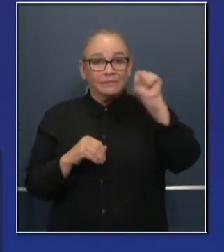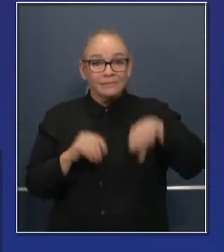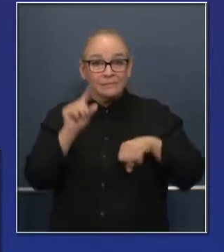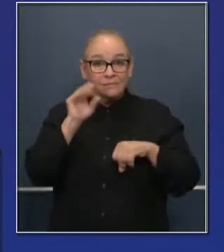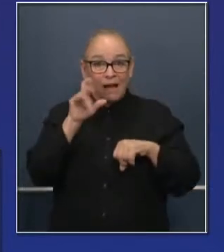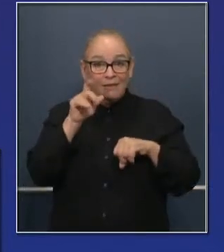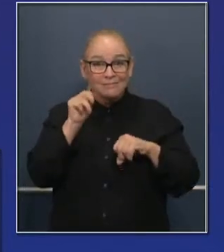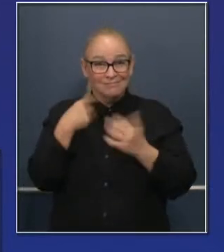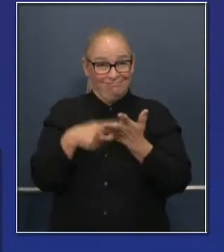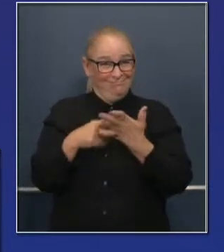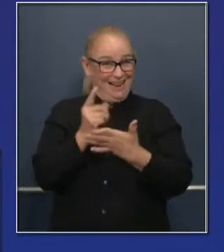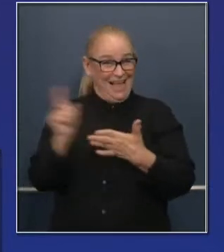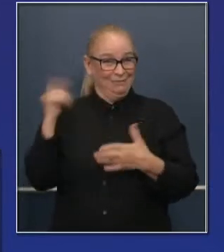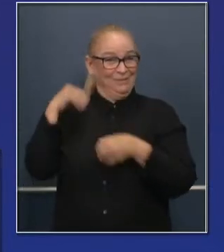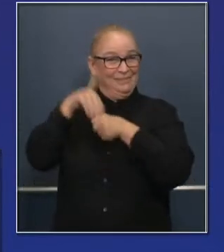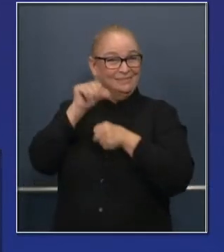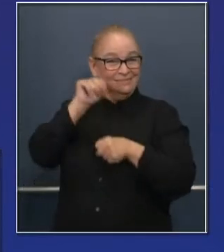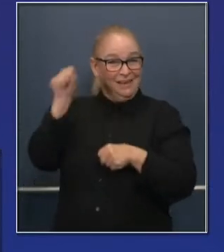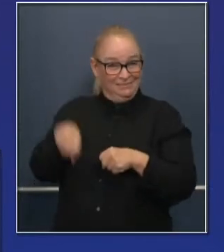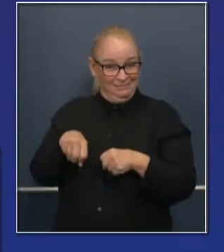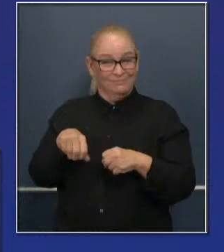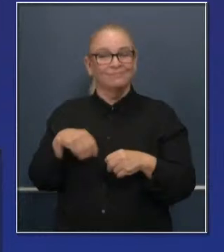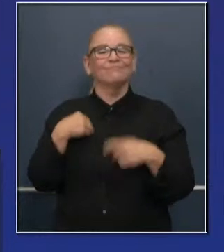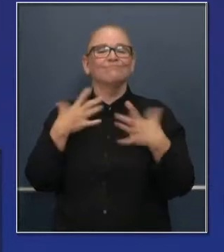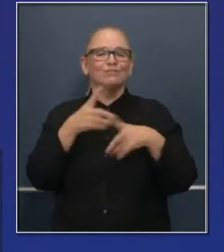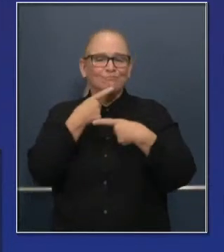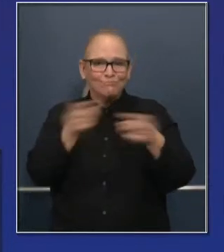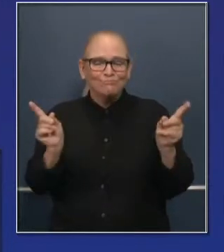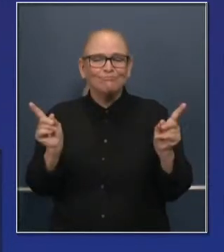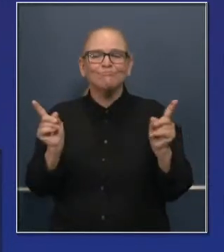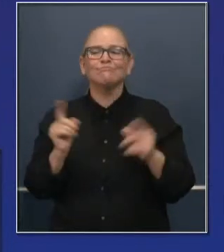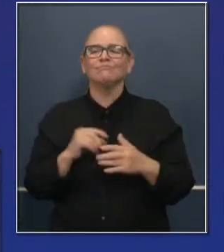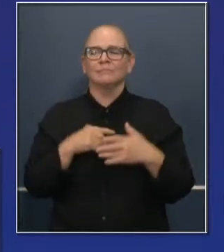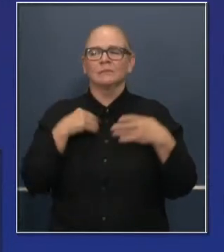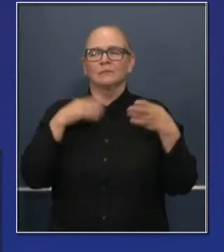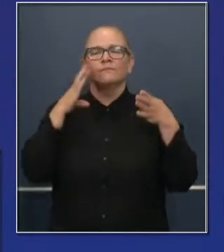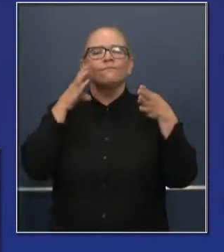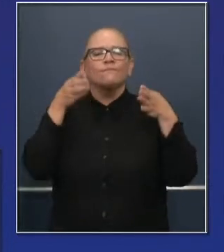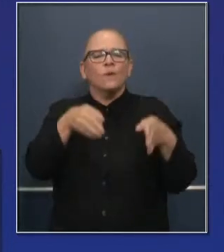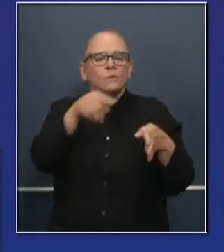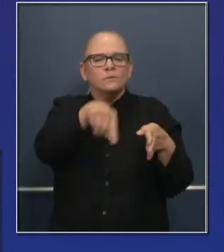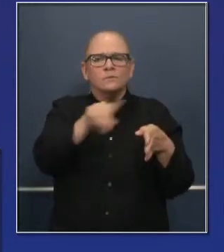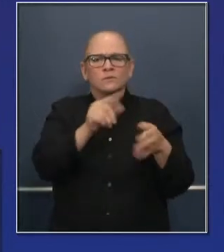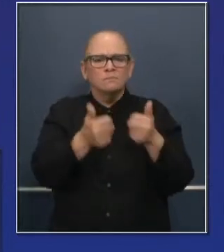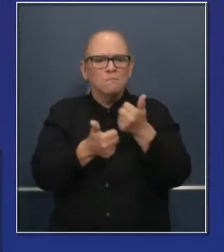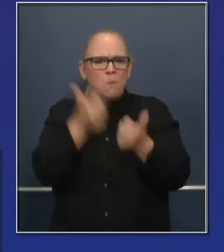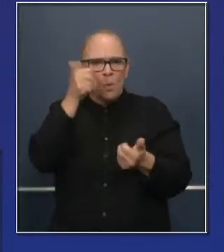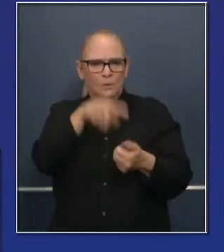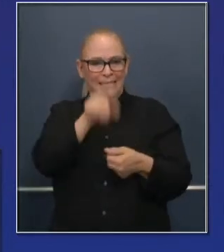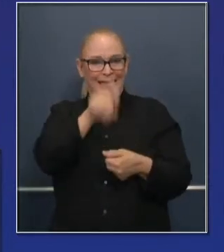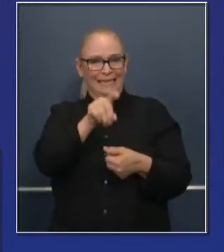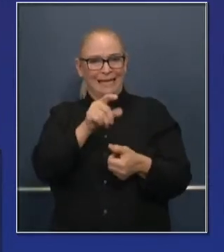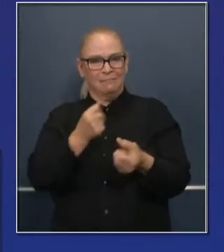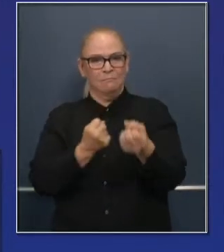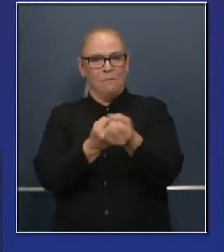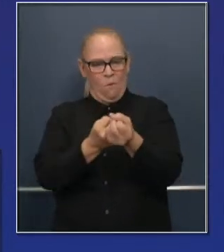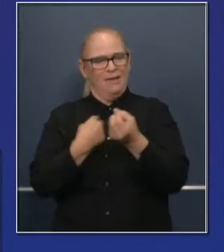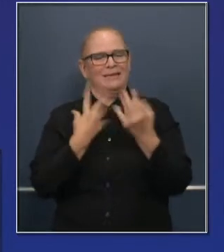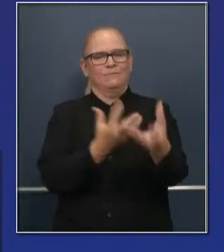our announcement last week, is indeed the area of our most important